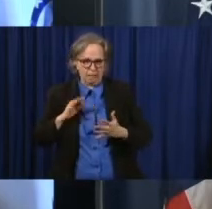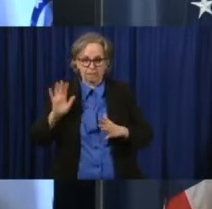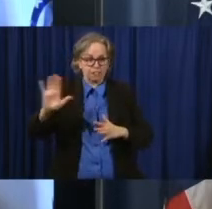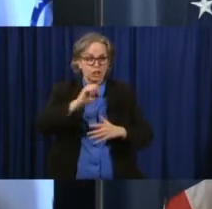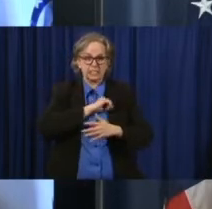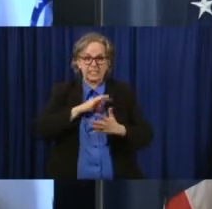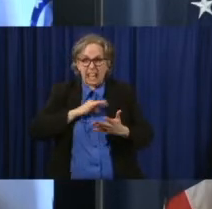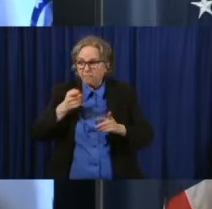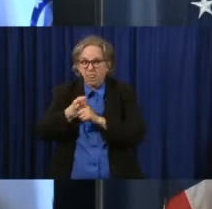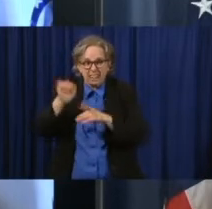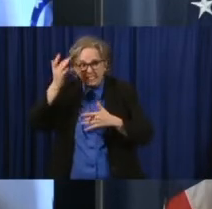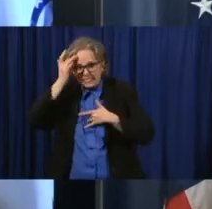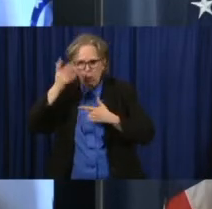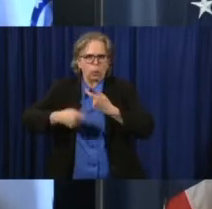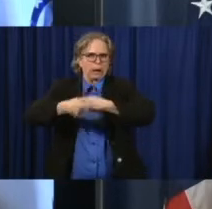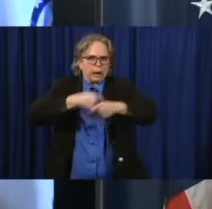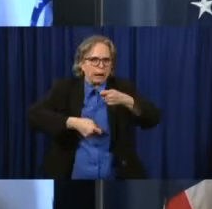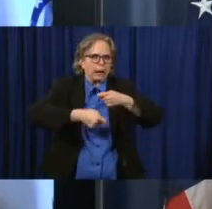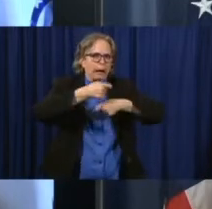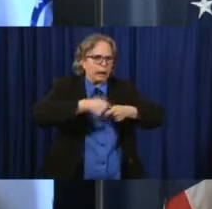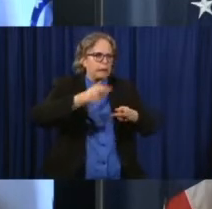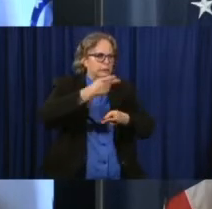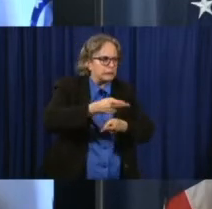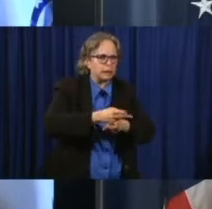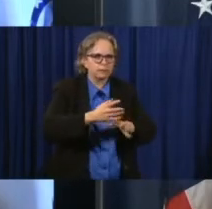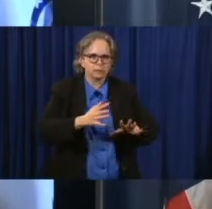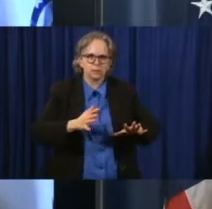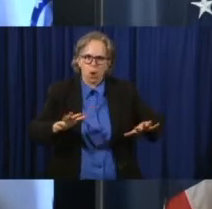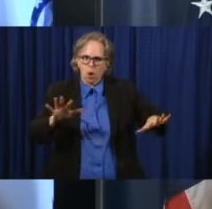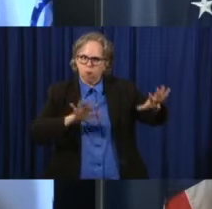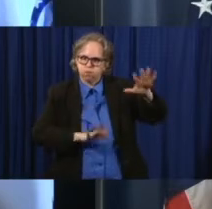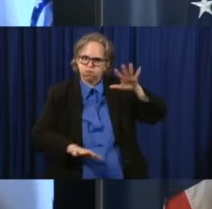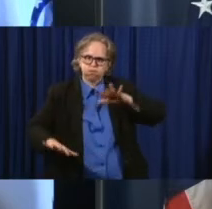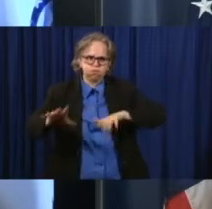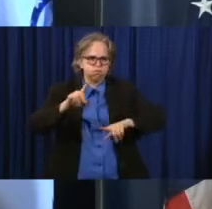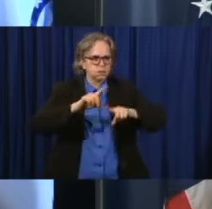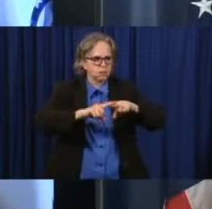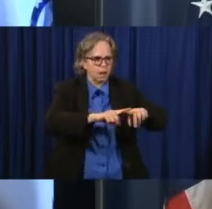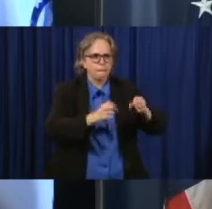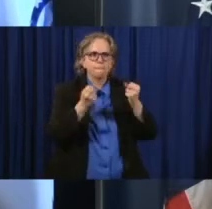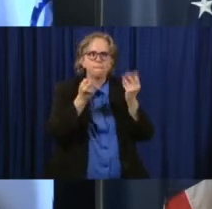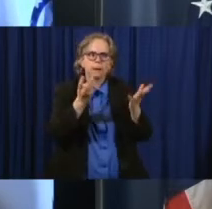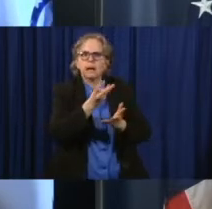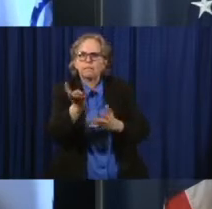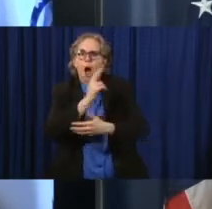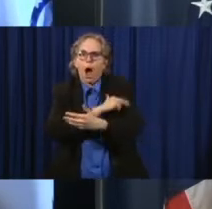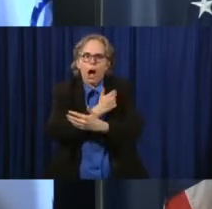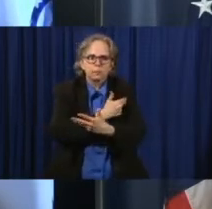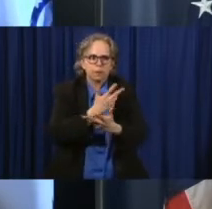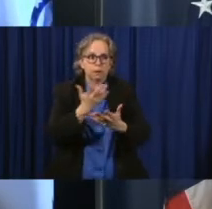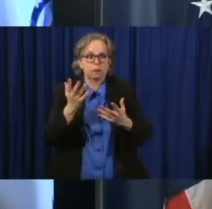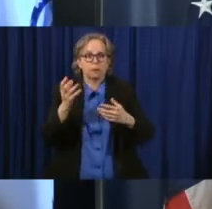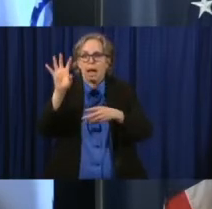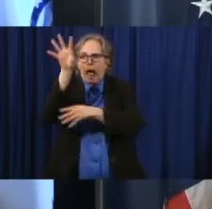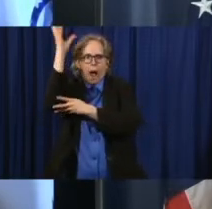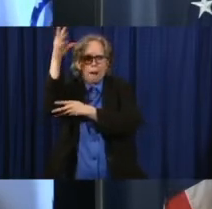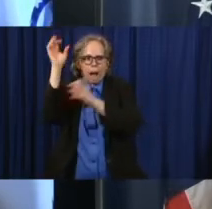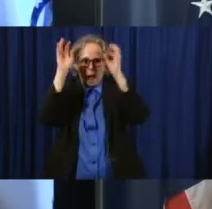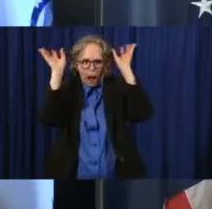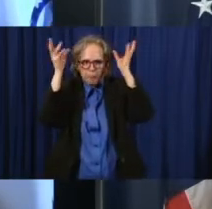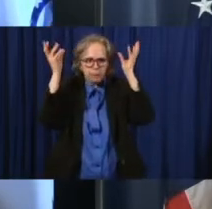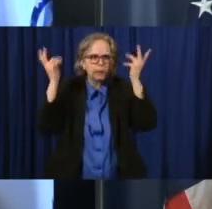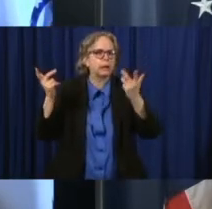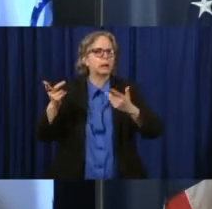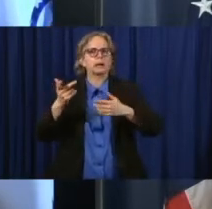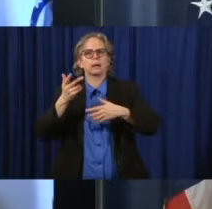recover. We are using multiple hospitals, multiple ambulance contracts. We've brought in, things